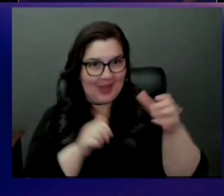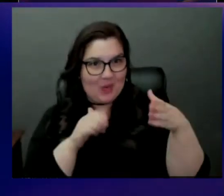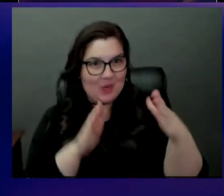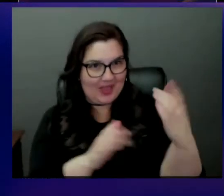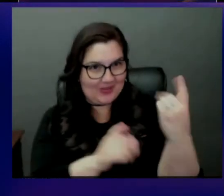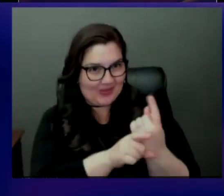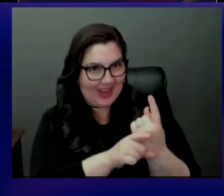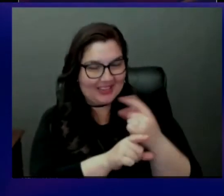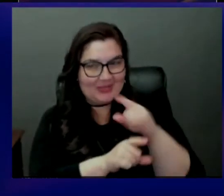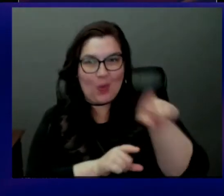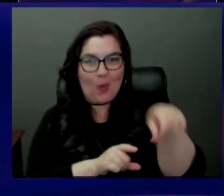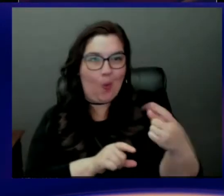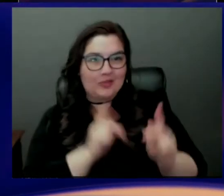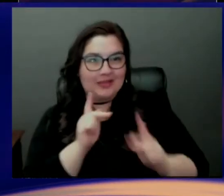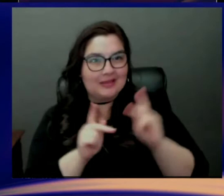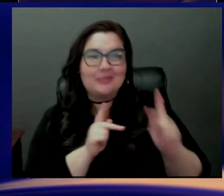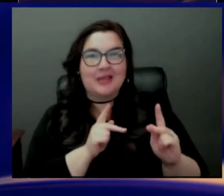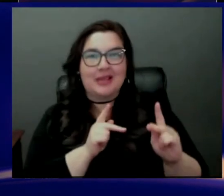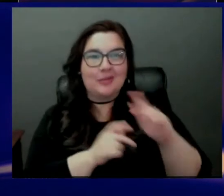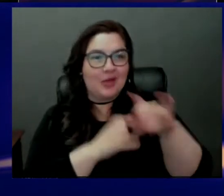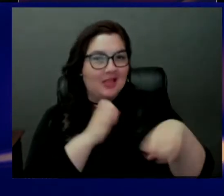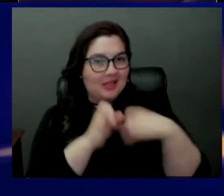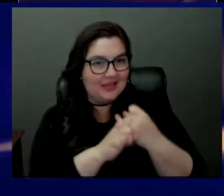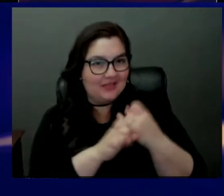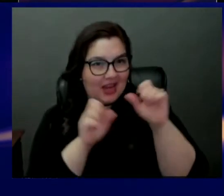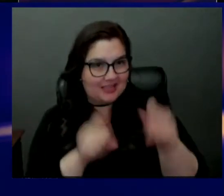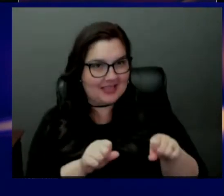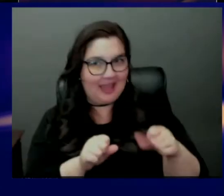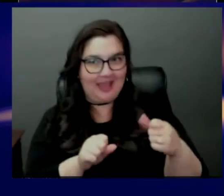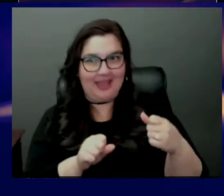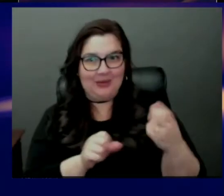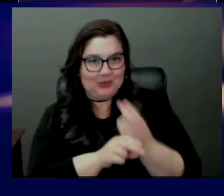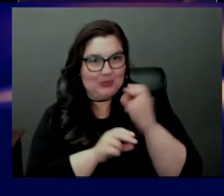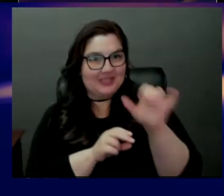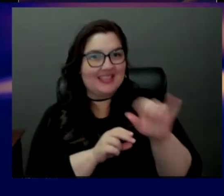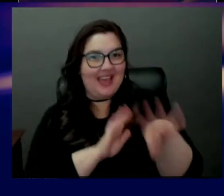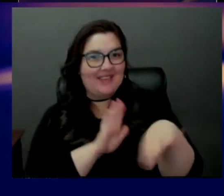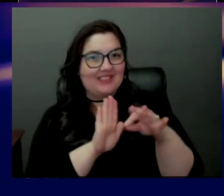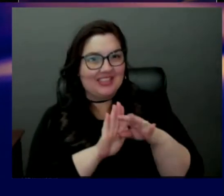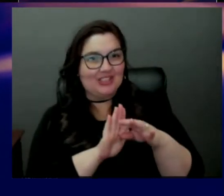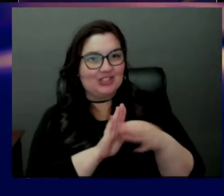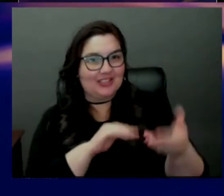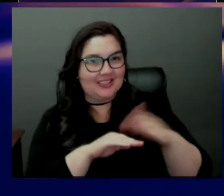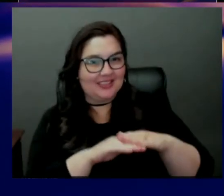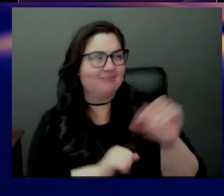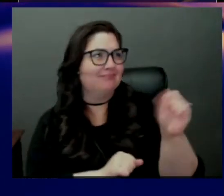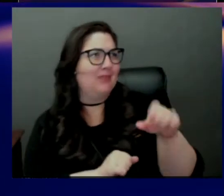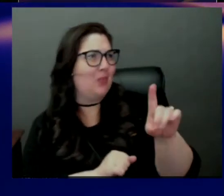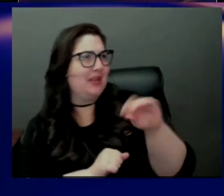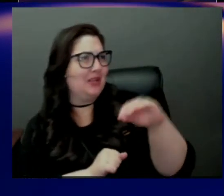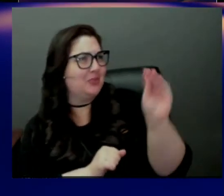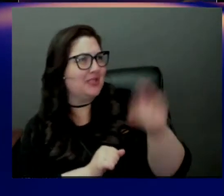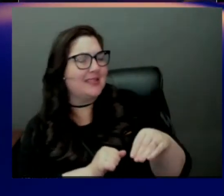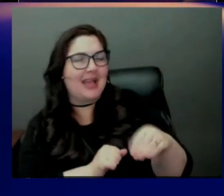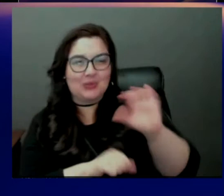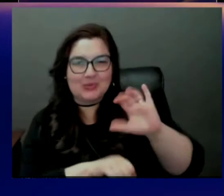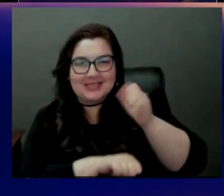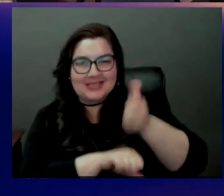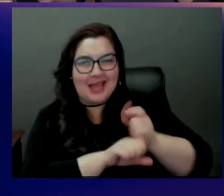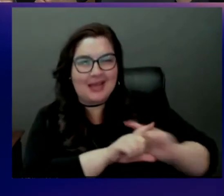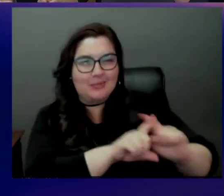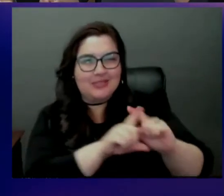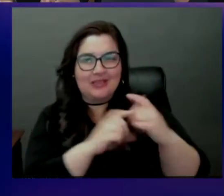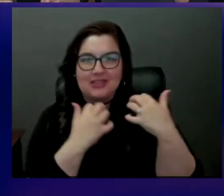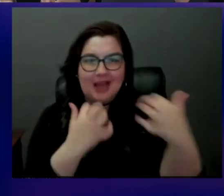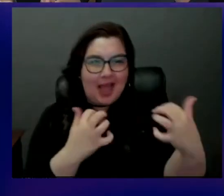only people overseas are going to have this feature enabled. 100%. You can set different targets for what audience or what